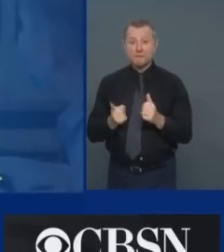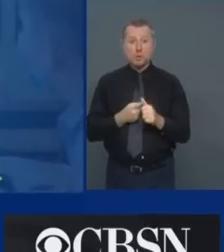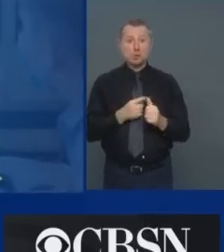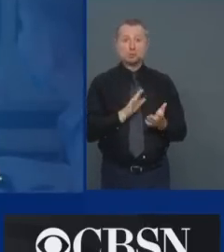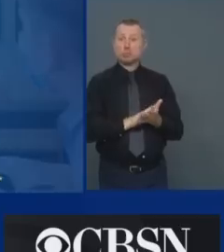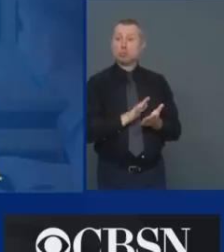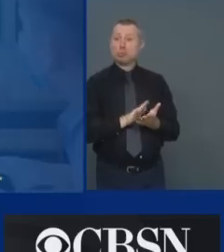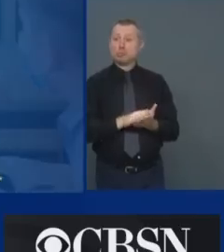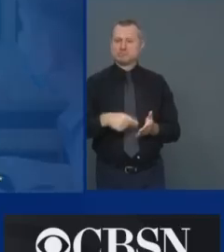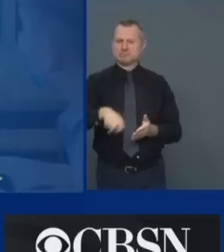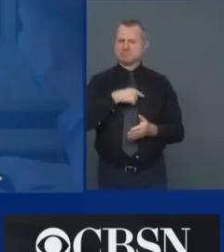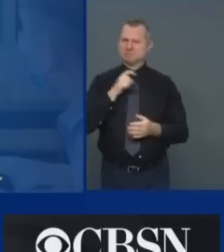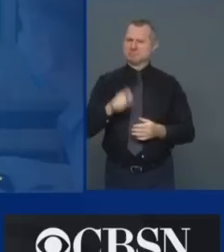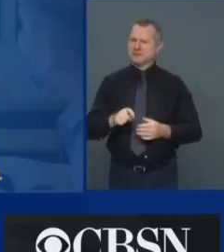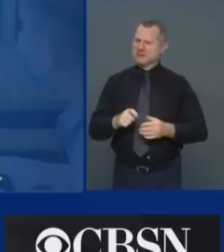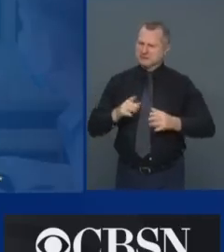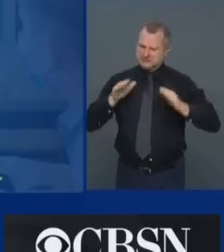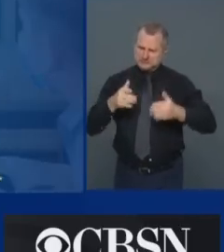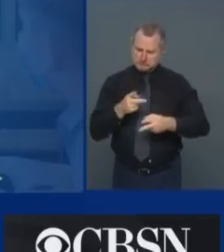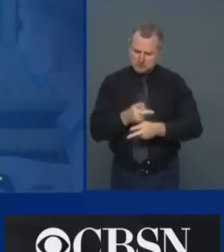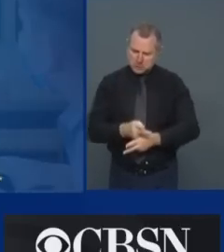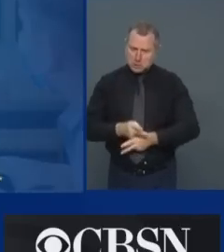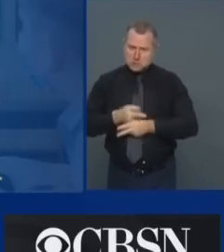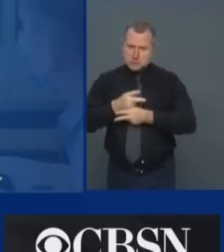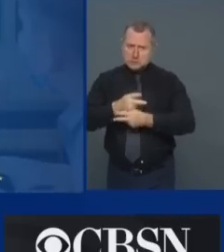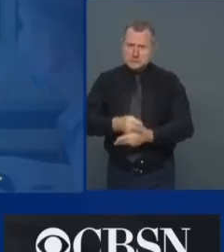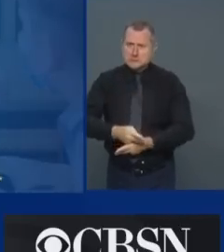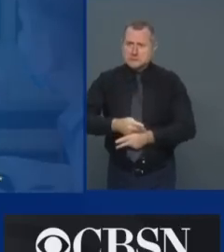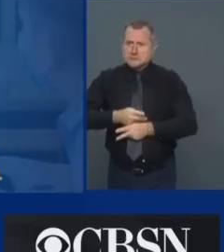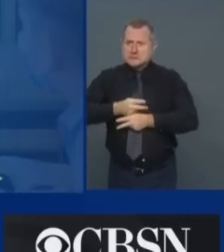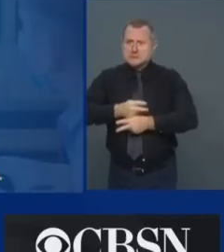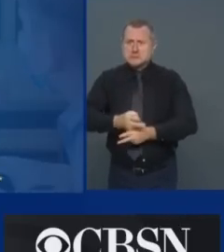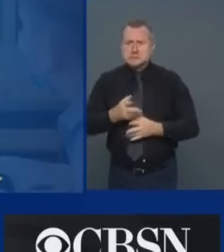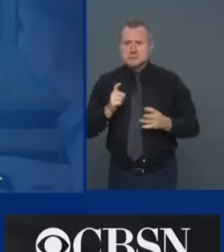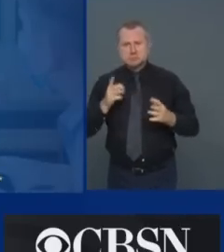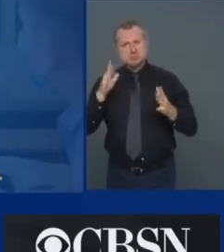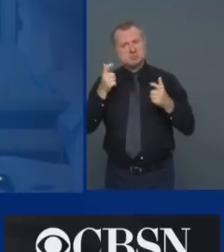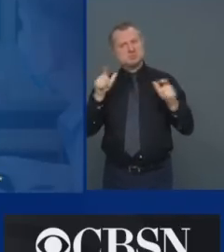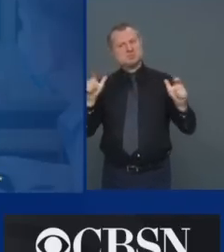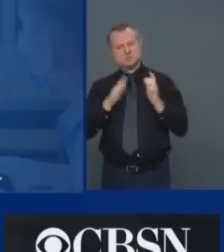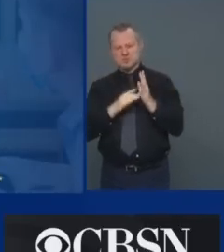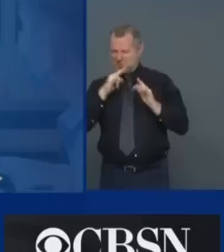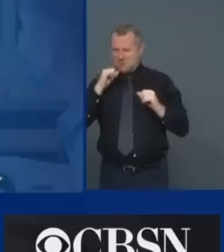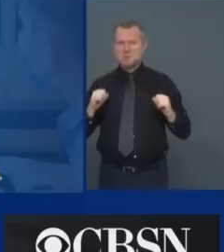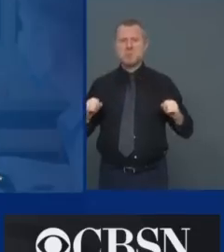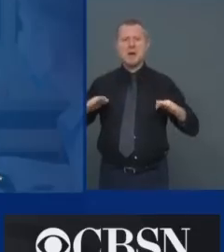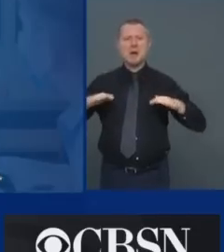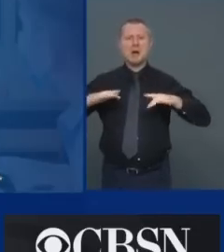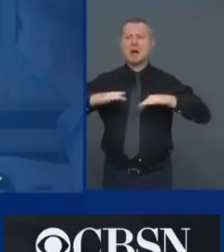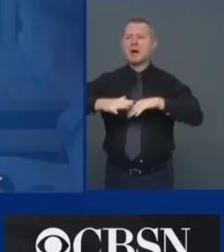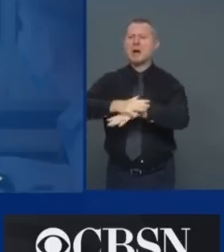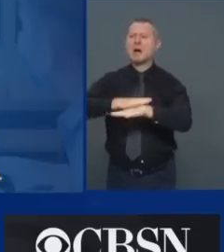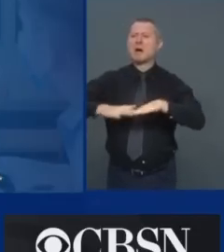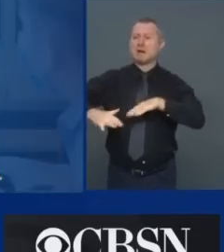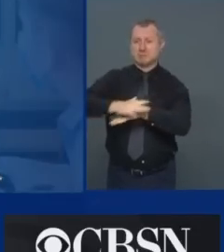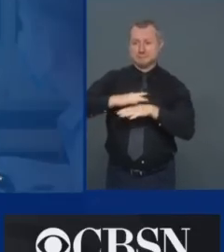schools. Schools are congregate situations by definition. The virus